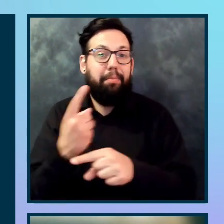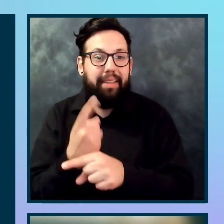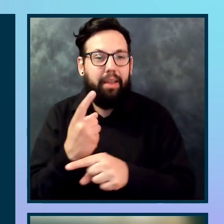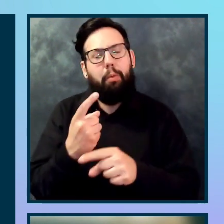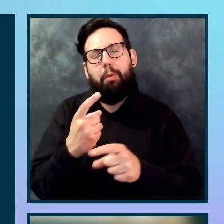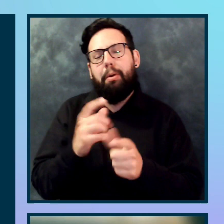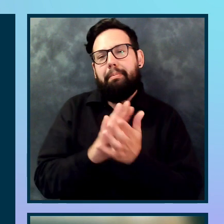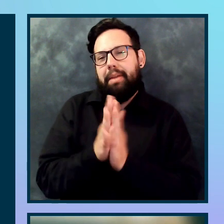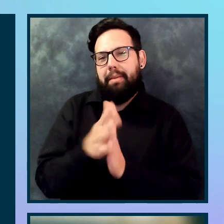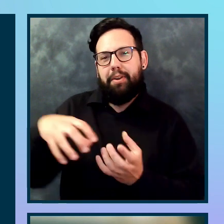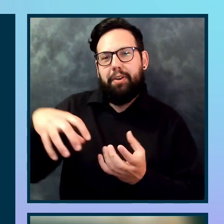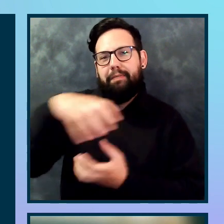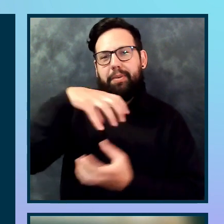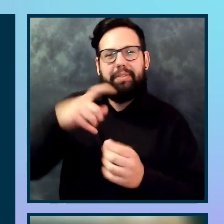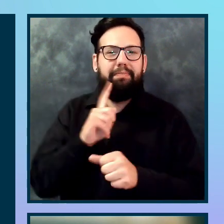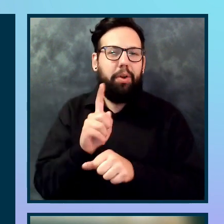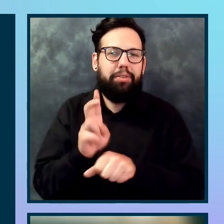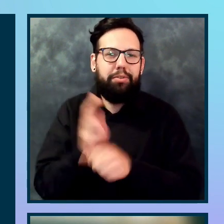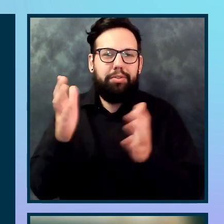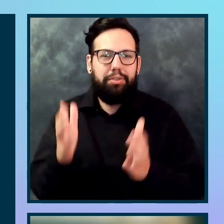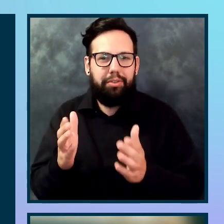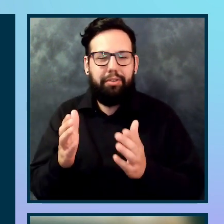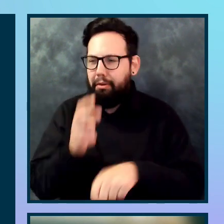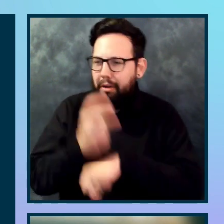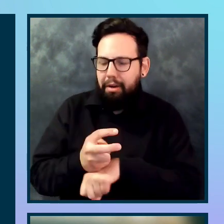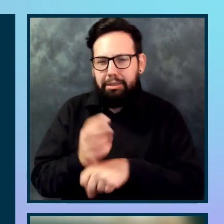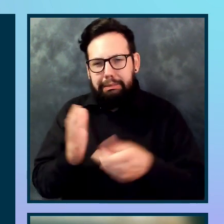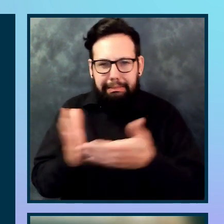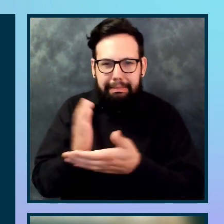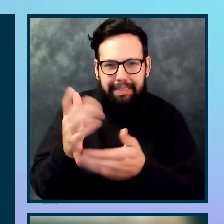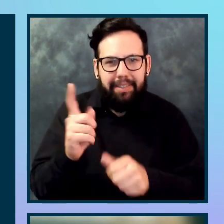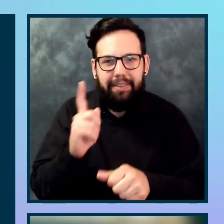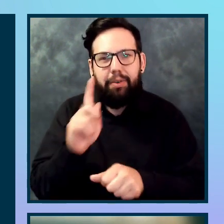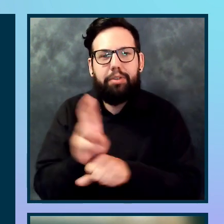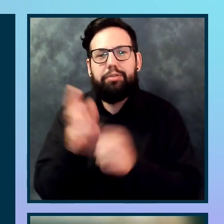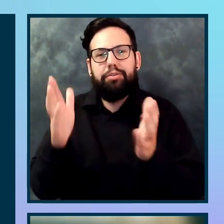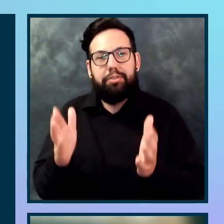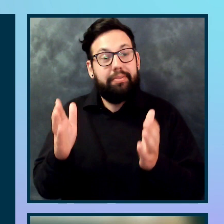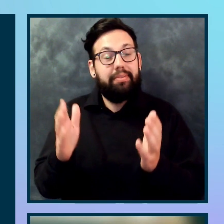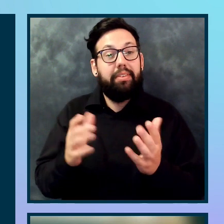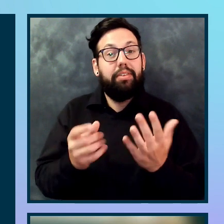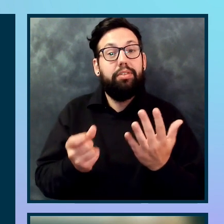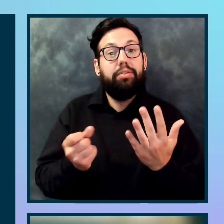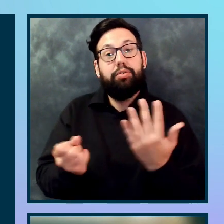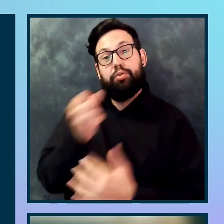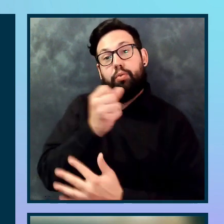inefficient to navigate. So accessibility sort priority can become a problem pretty